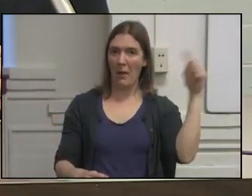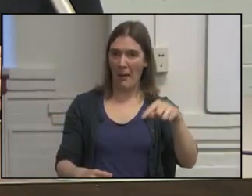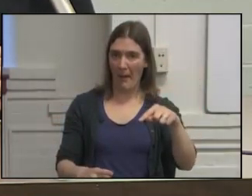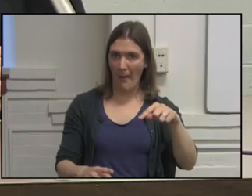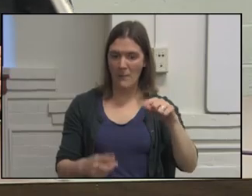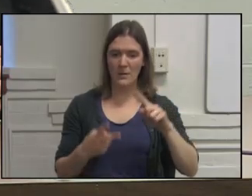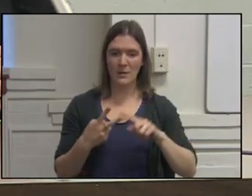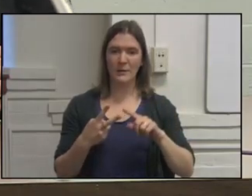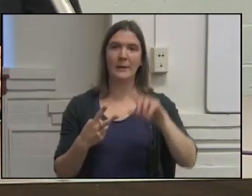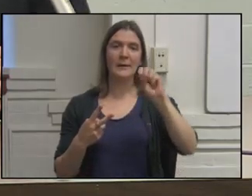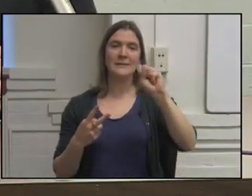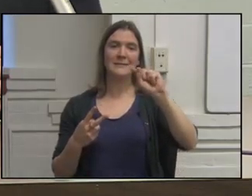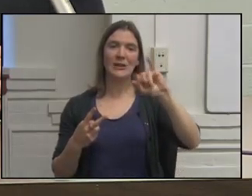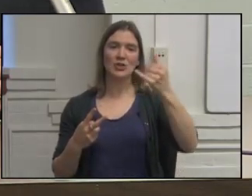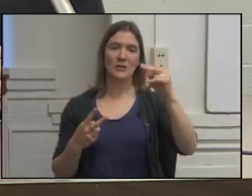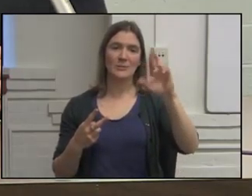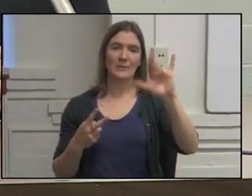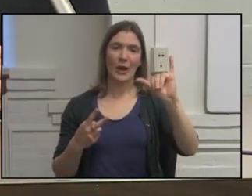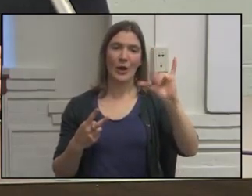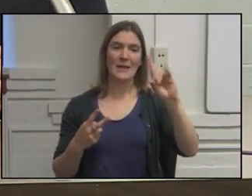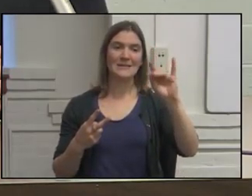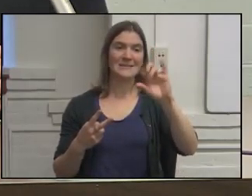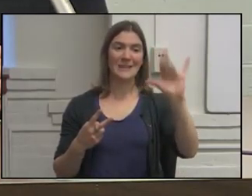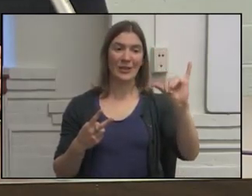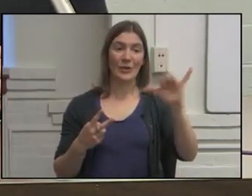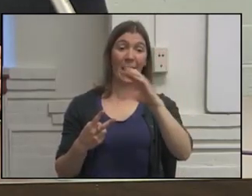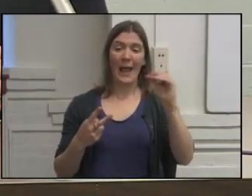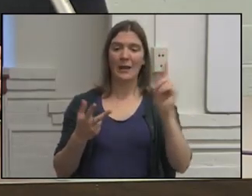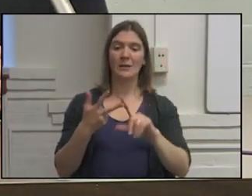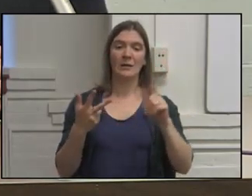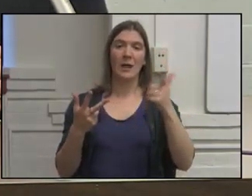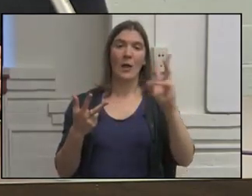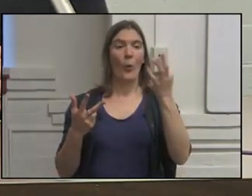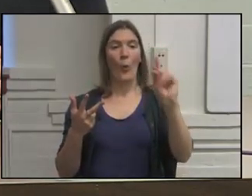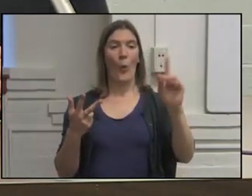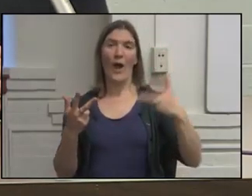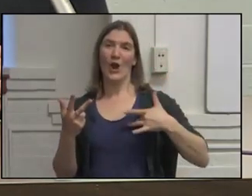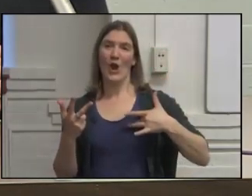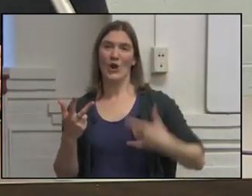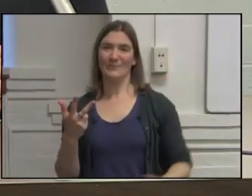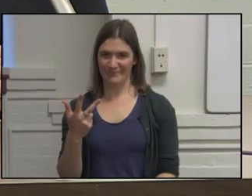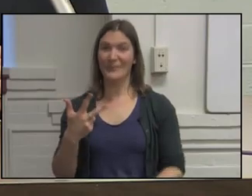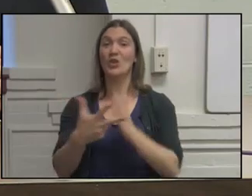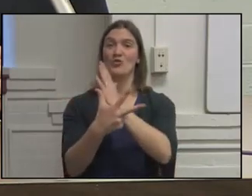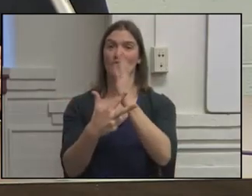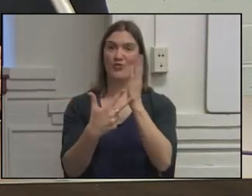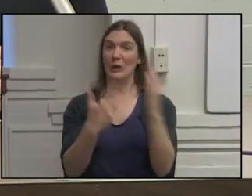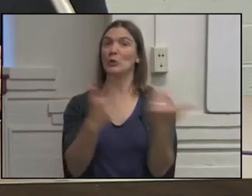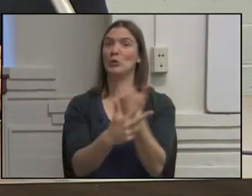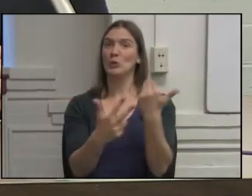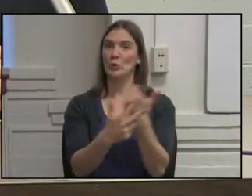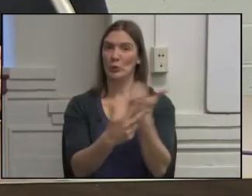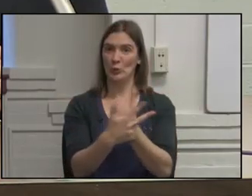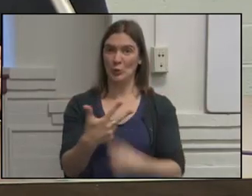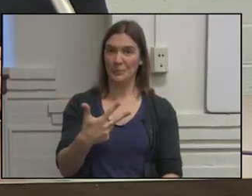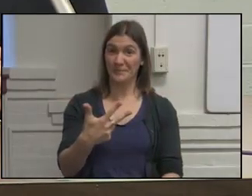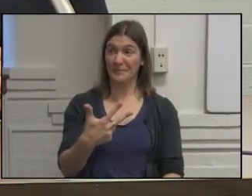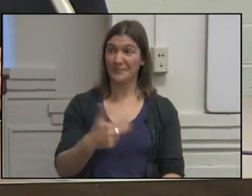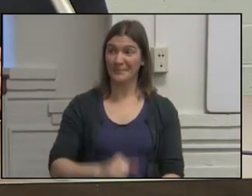The other one is St. Johnsbury Distilling and okay. Wild Hart. Okay. Those are three new companies we haven't worked with